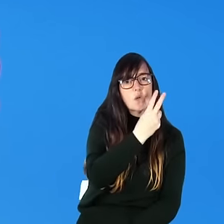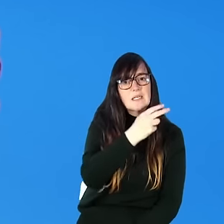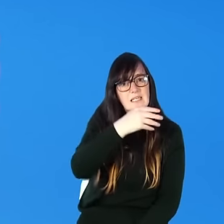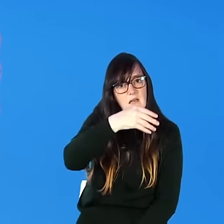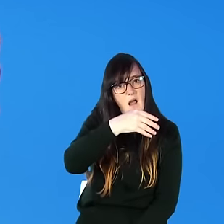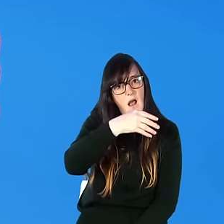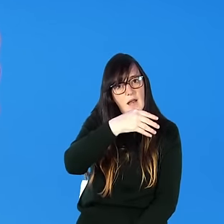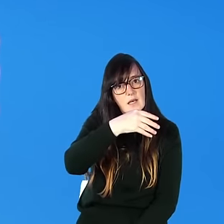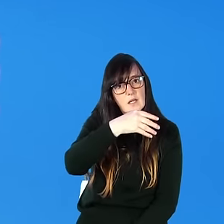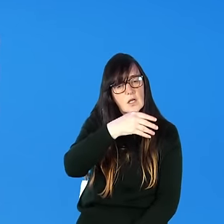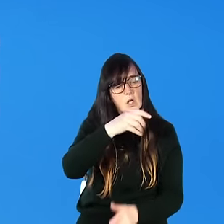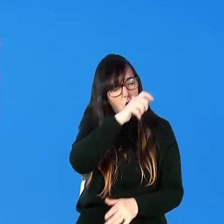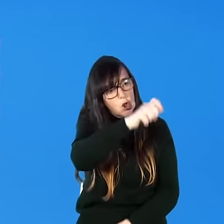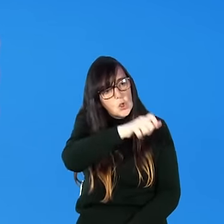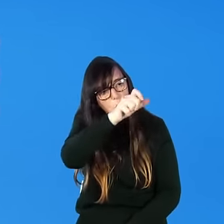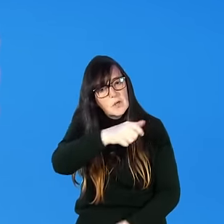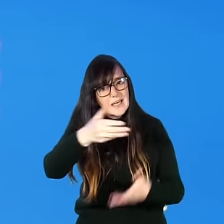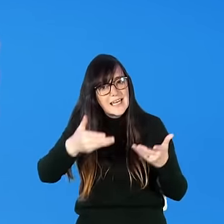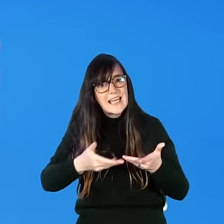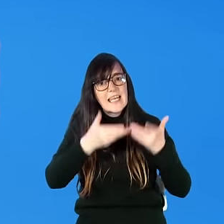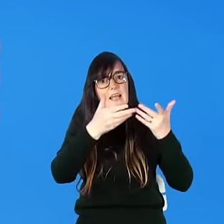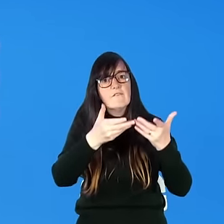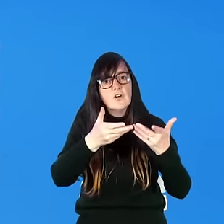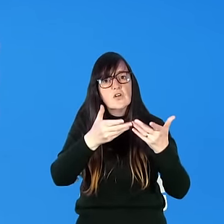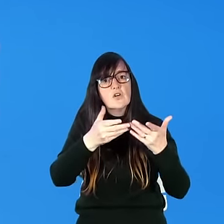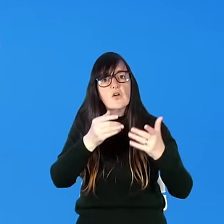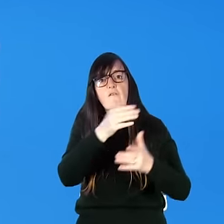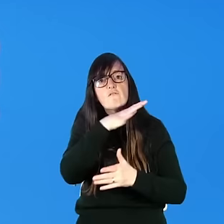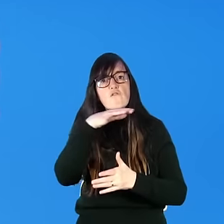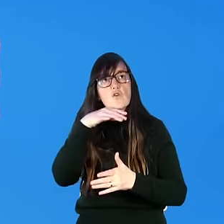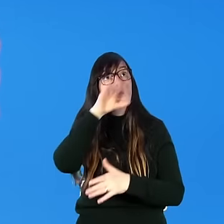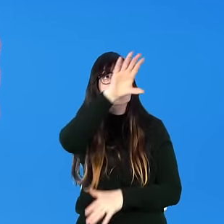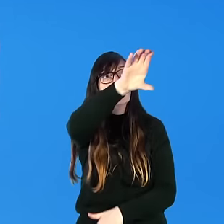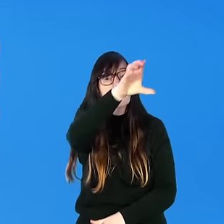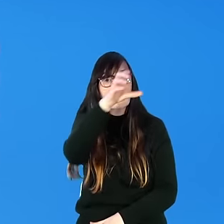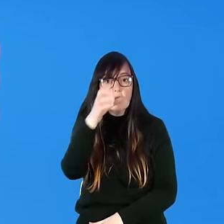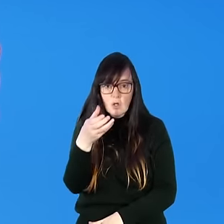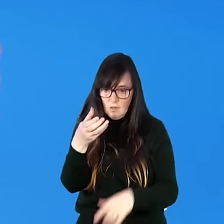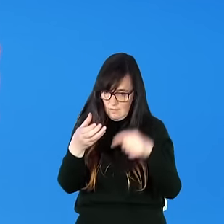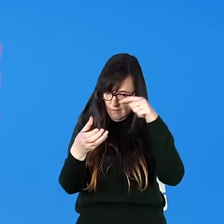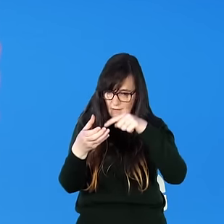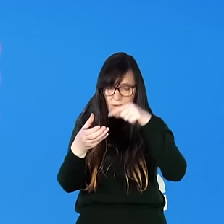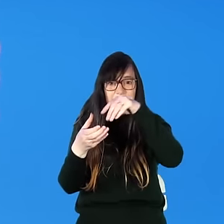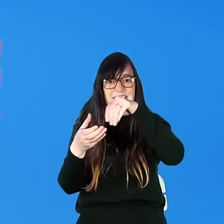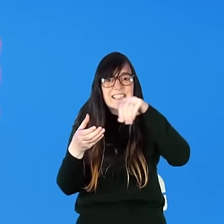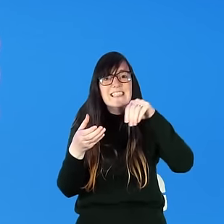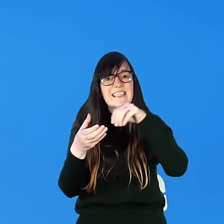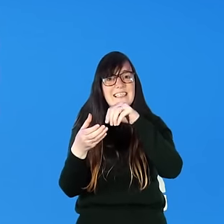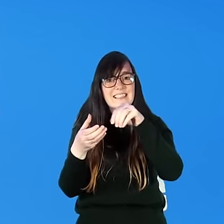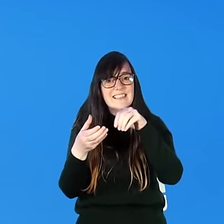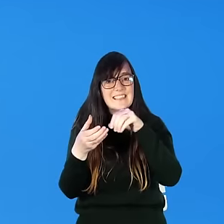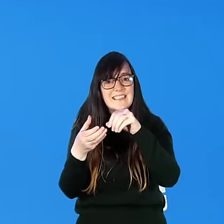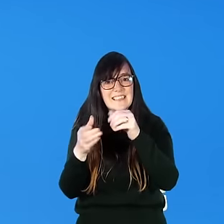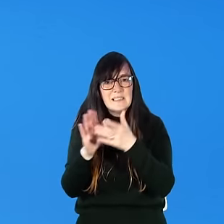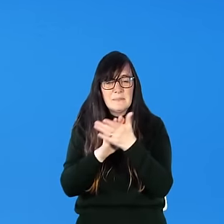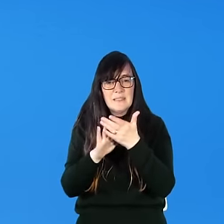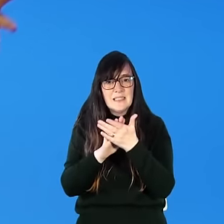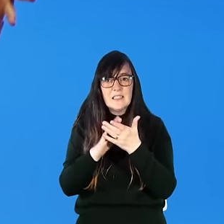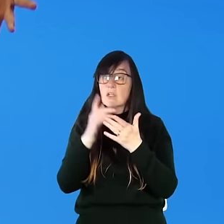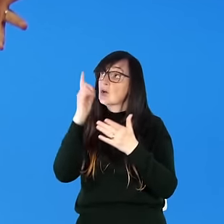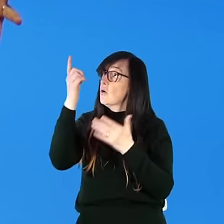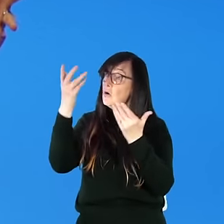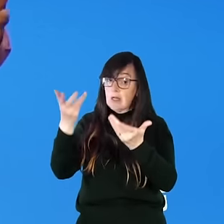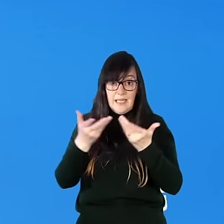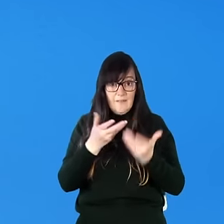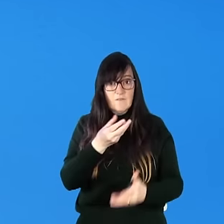given seed-bearing fruit and plants. And the idea there is that God doesn't just give food